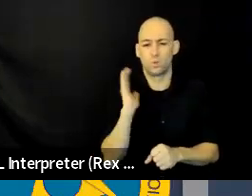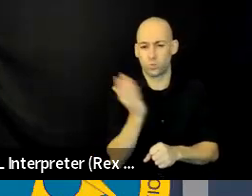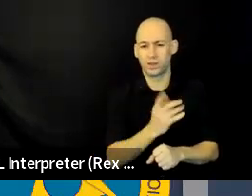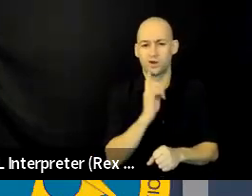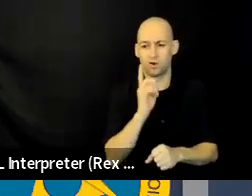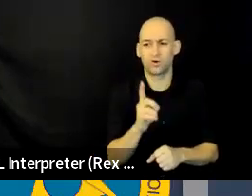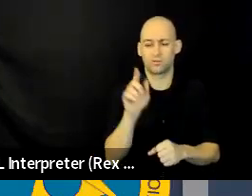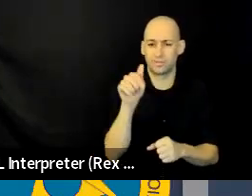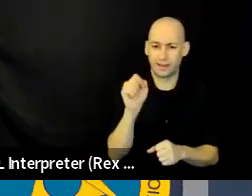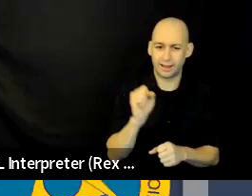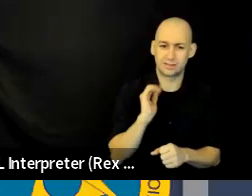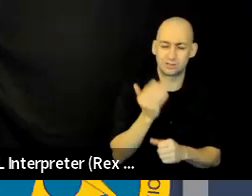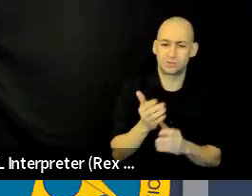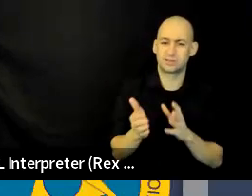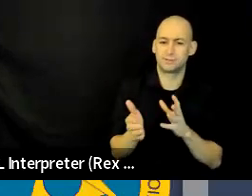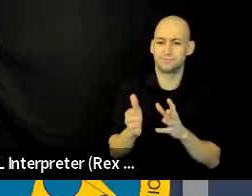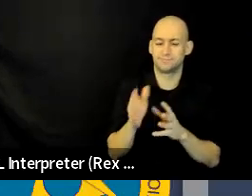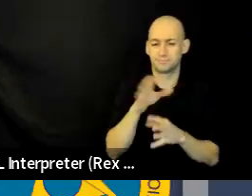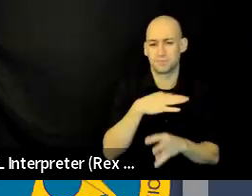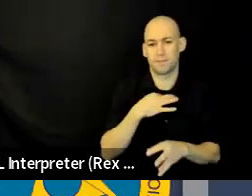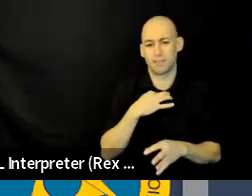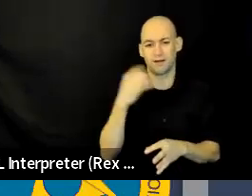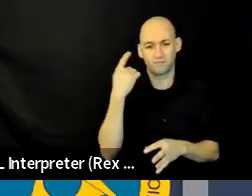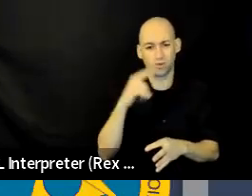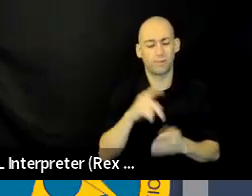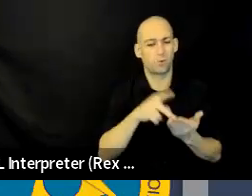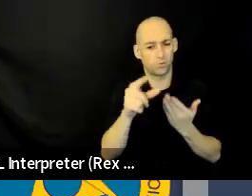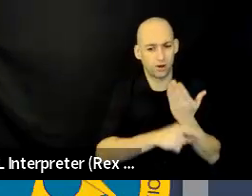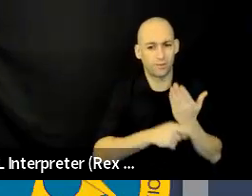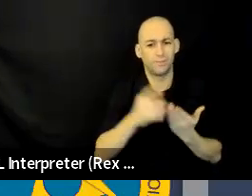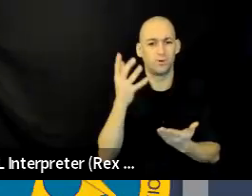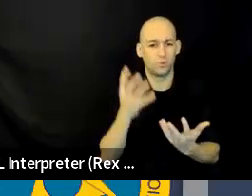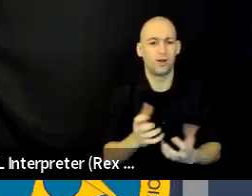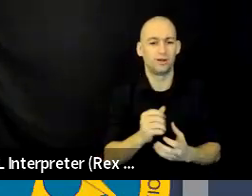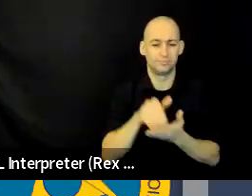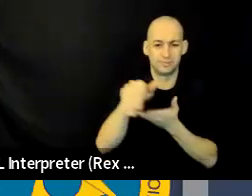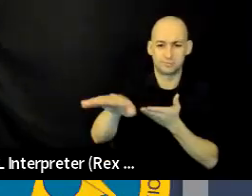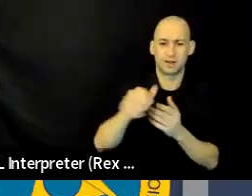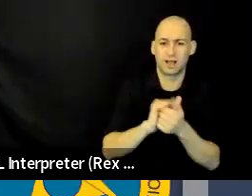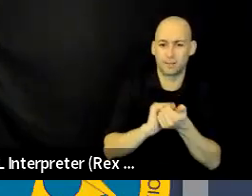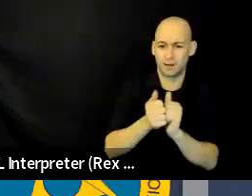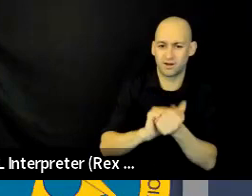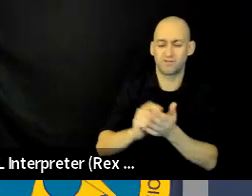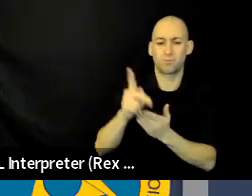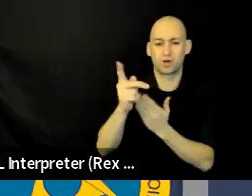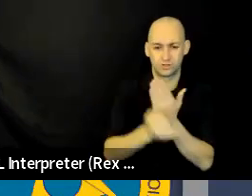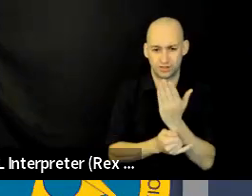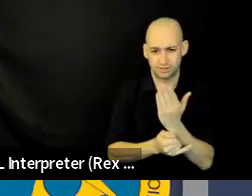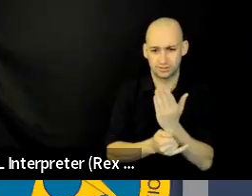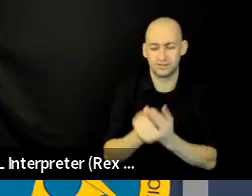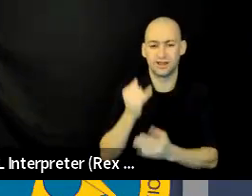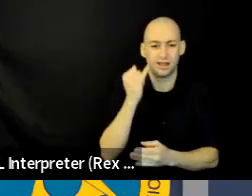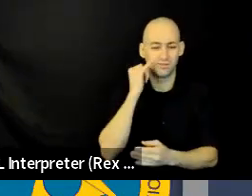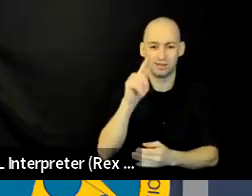we're looking to apply to these programs, we are submitting competitive projects. So if it's this